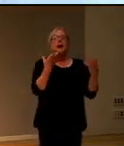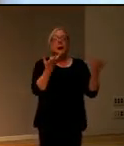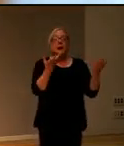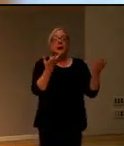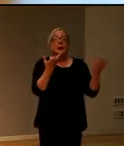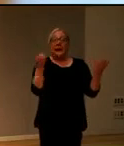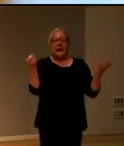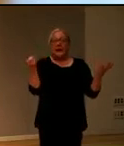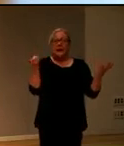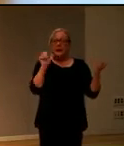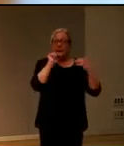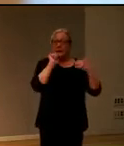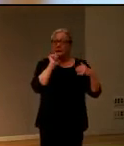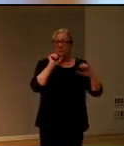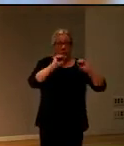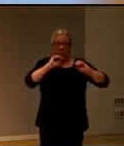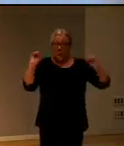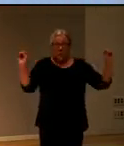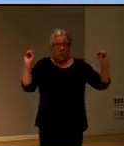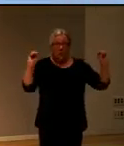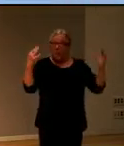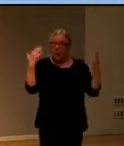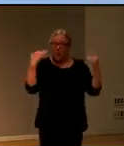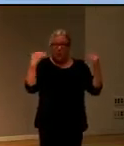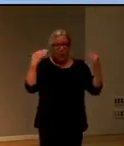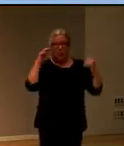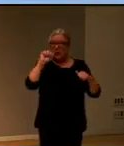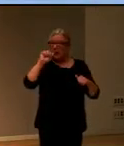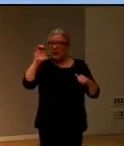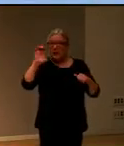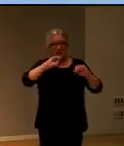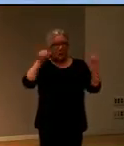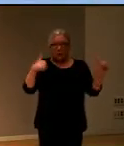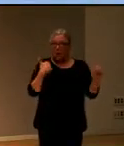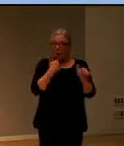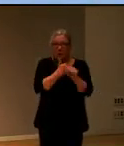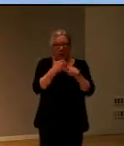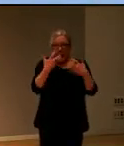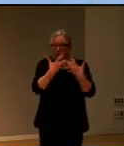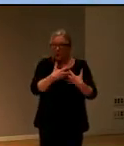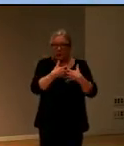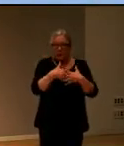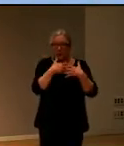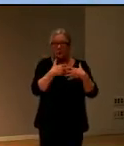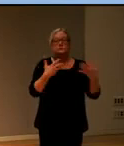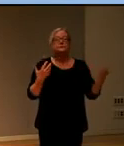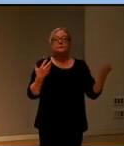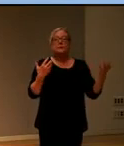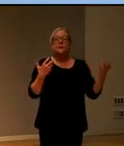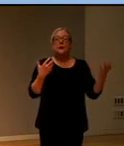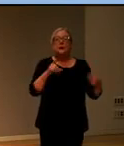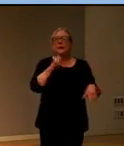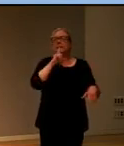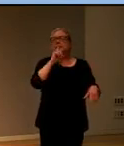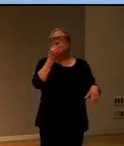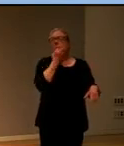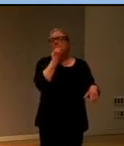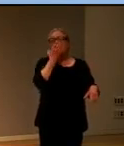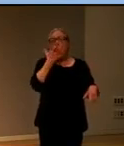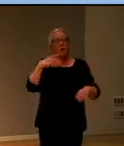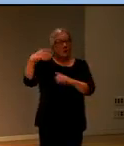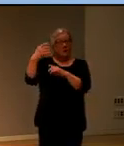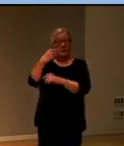they didn't have the cooling system on the backup generator. So it became so warm on upper floors of the